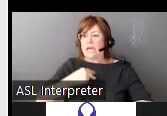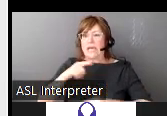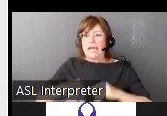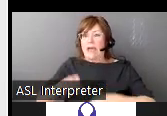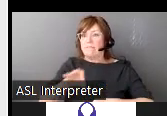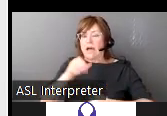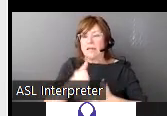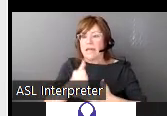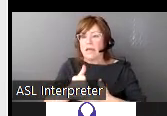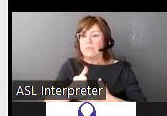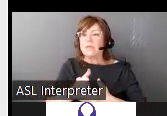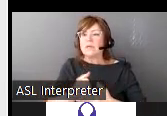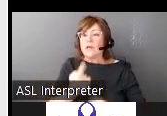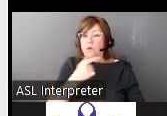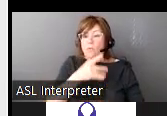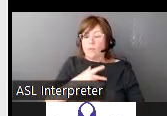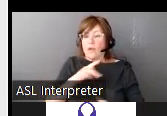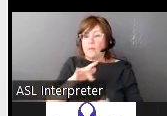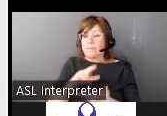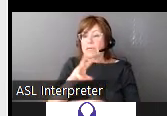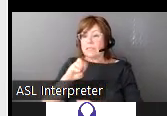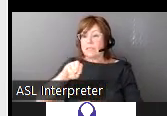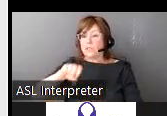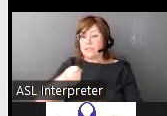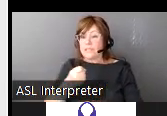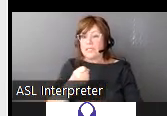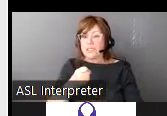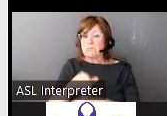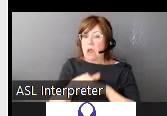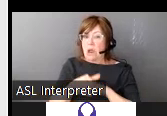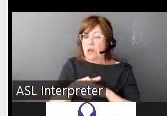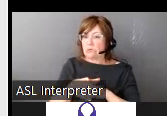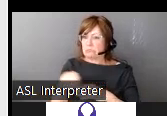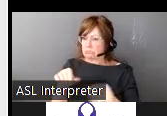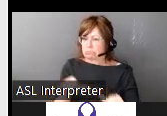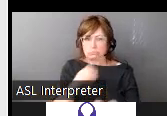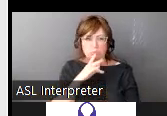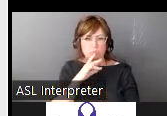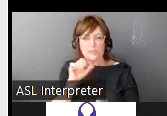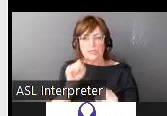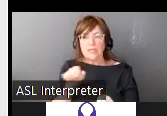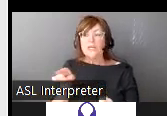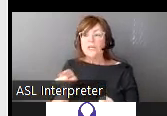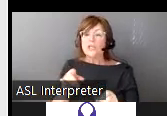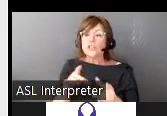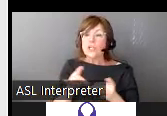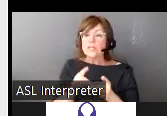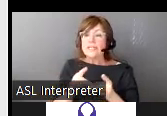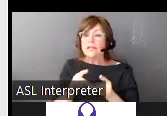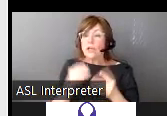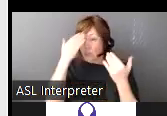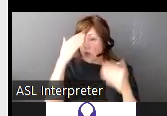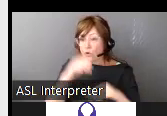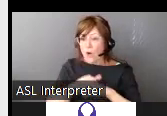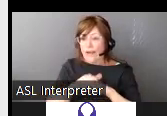older woman who was in her mid-60s and reported an excellent proficiency in English, quote, "If one does not know English, one does not know how